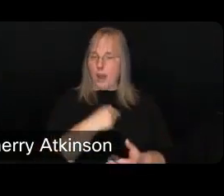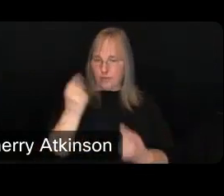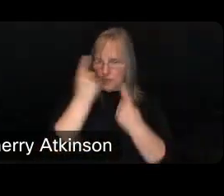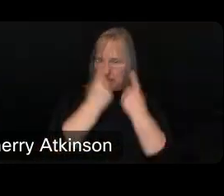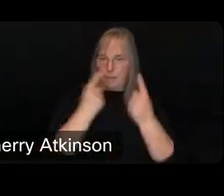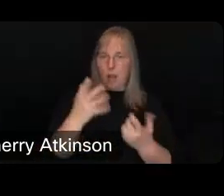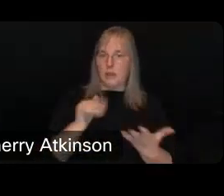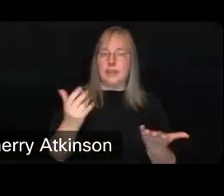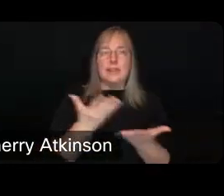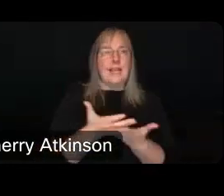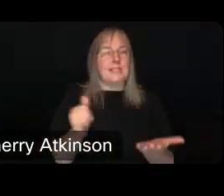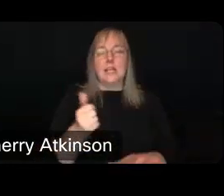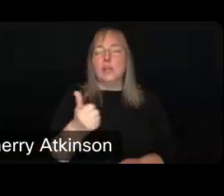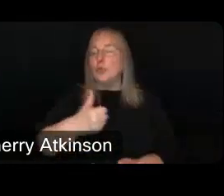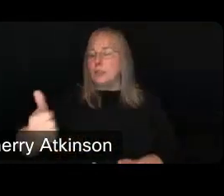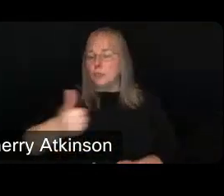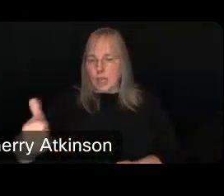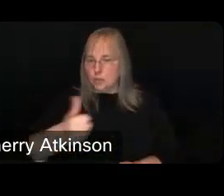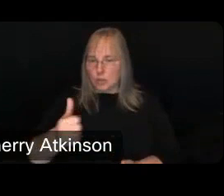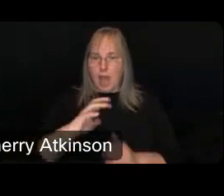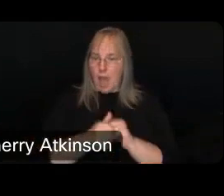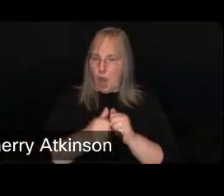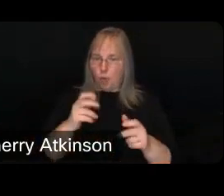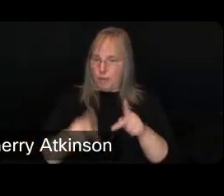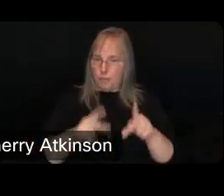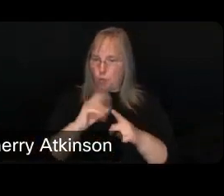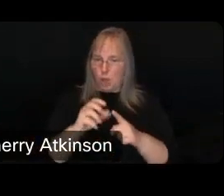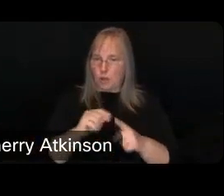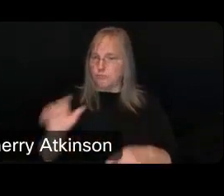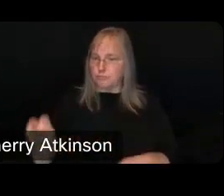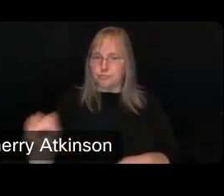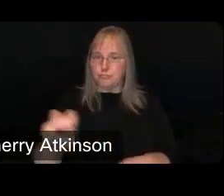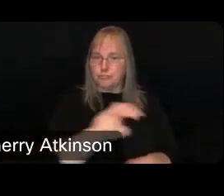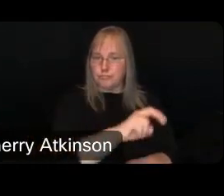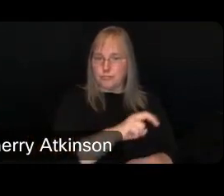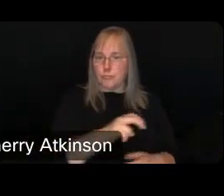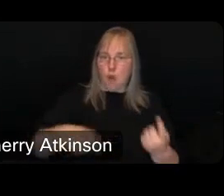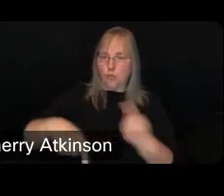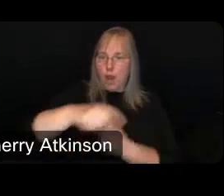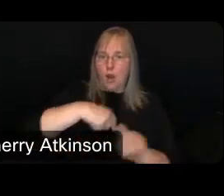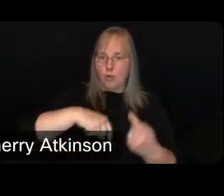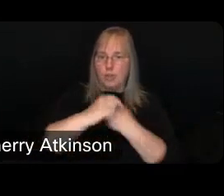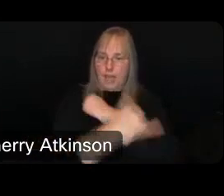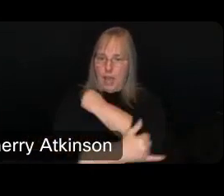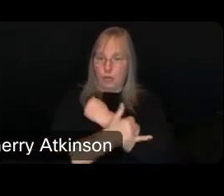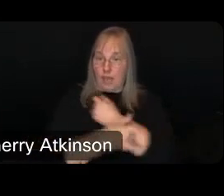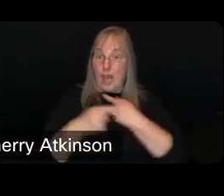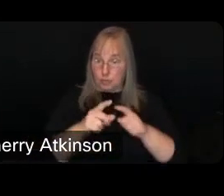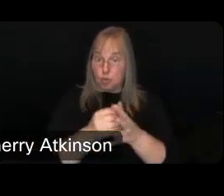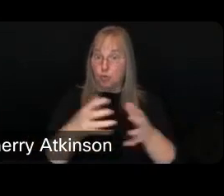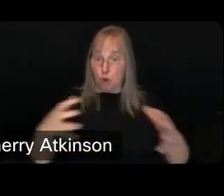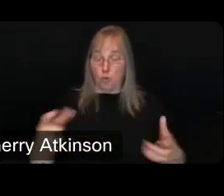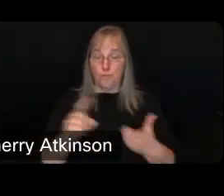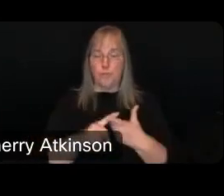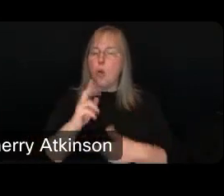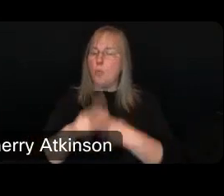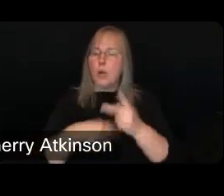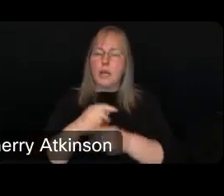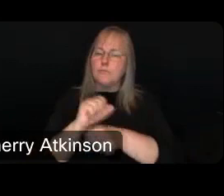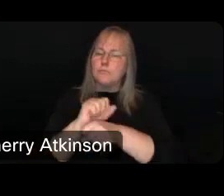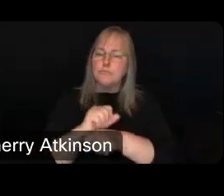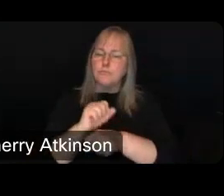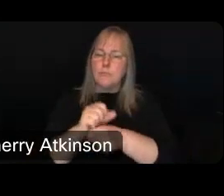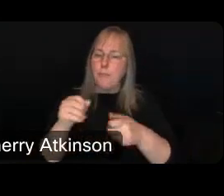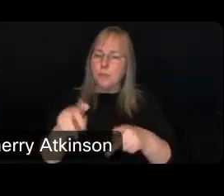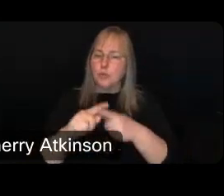transportation. How are people going to continue to get around the county as we grow? What type of employment opportunities are we trying to attract